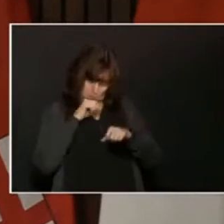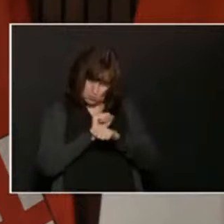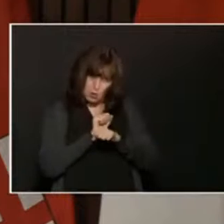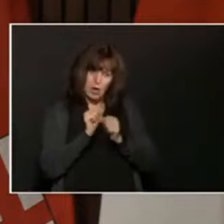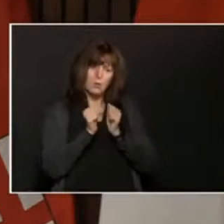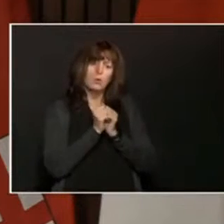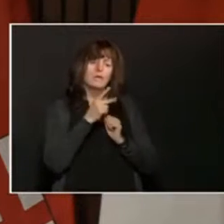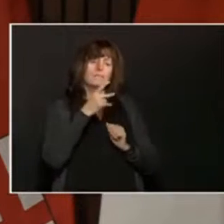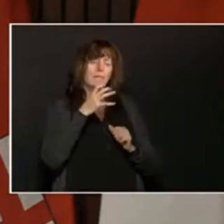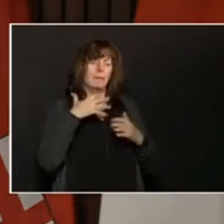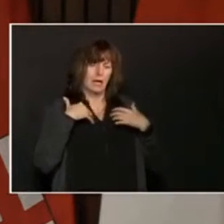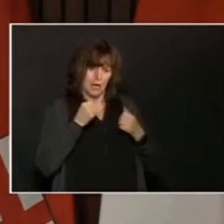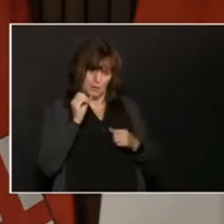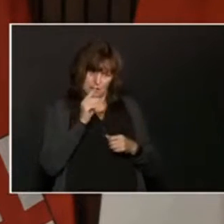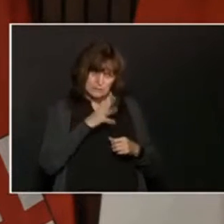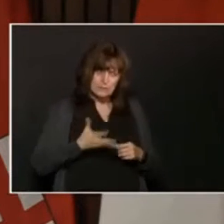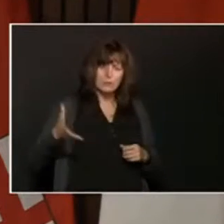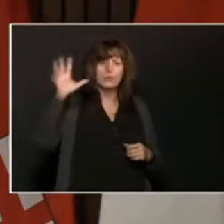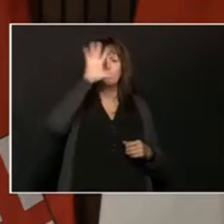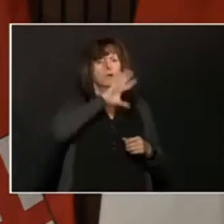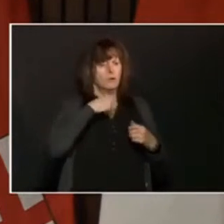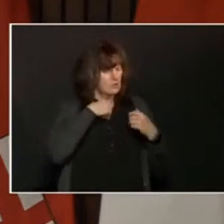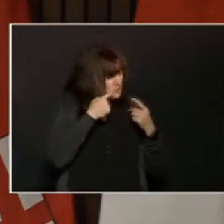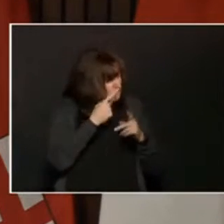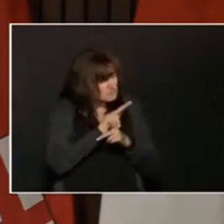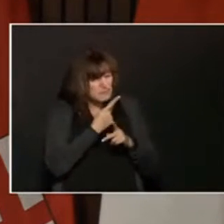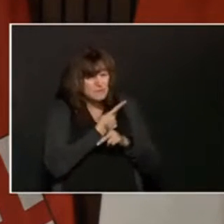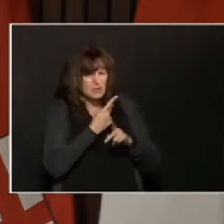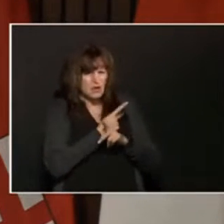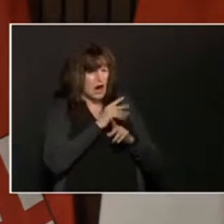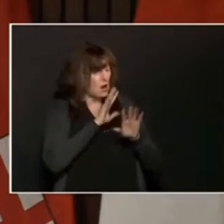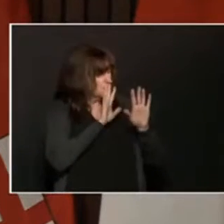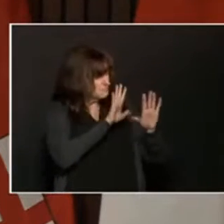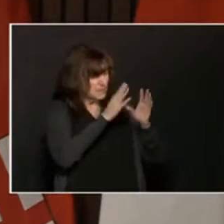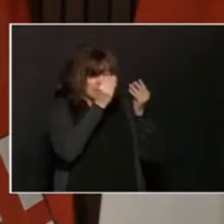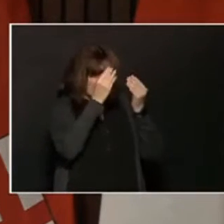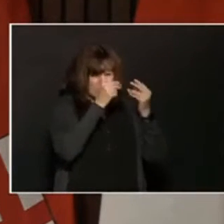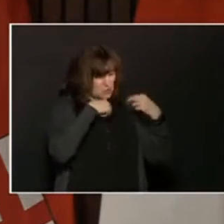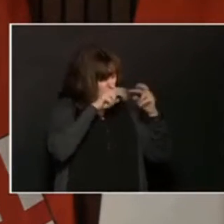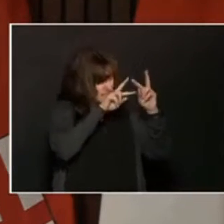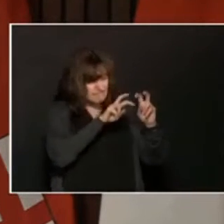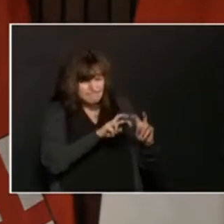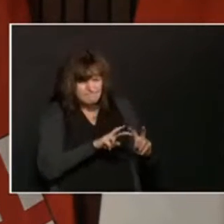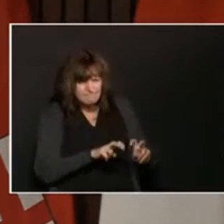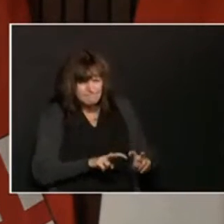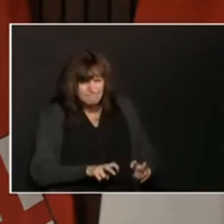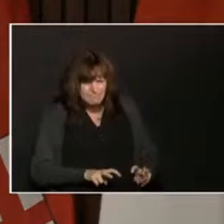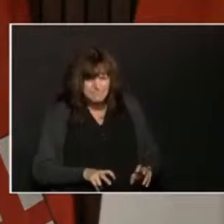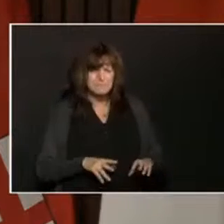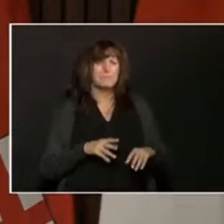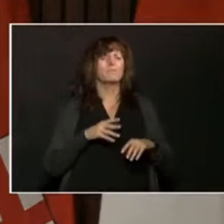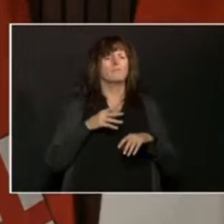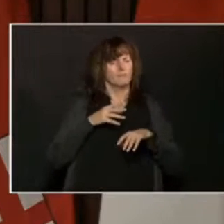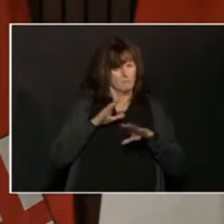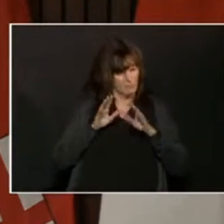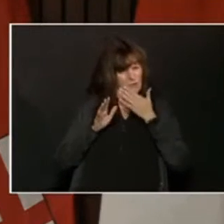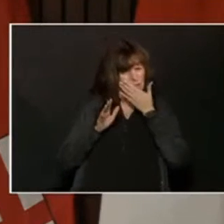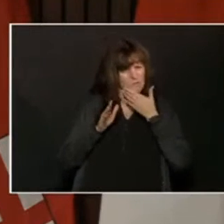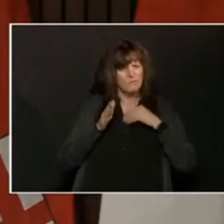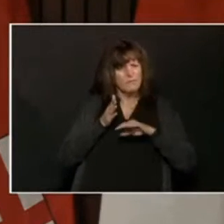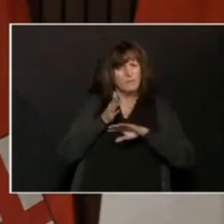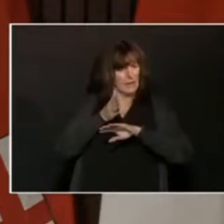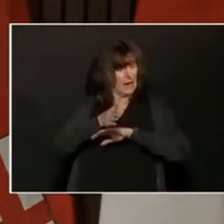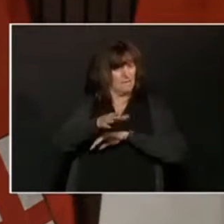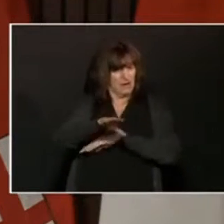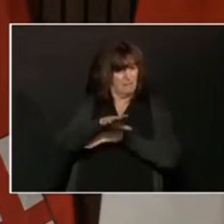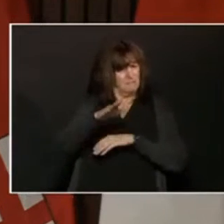understand what is happening in that data. And the next time that we present it, we'll actually have a good picture. I wouldn't feel comfortable right now presenting it because we